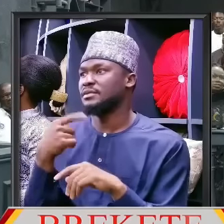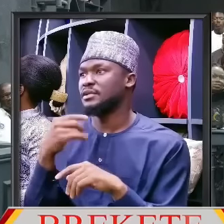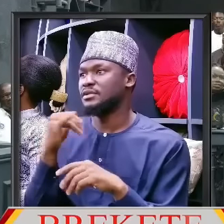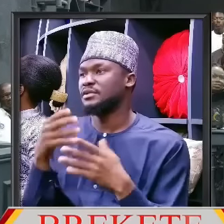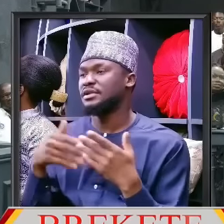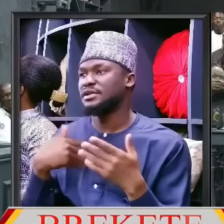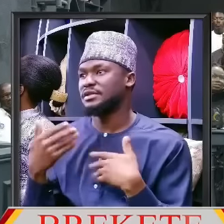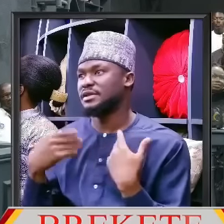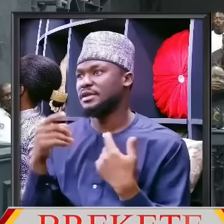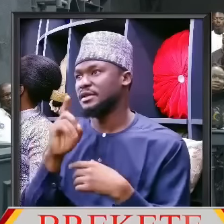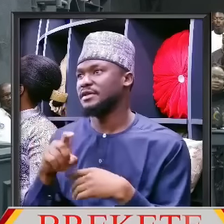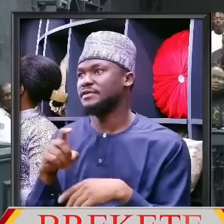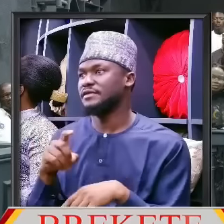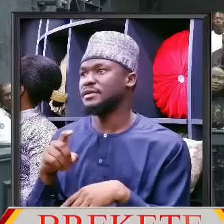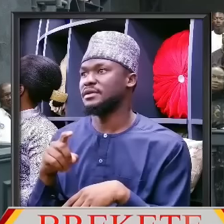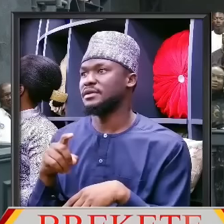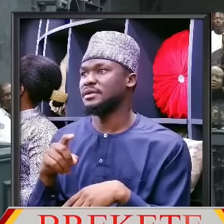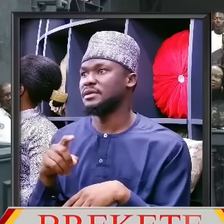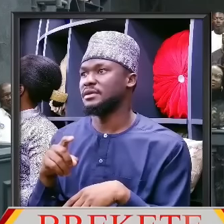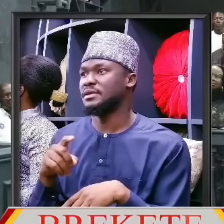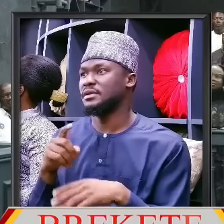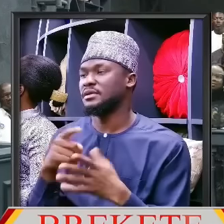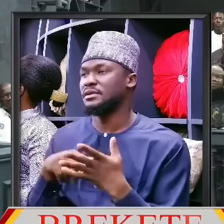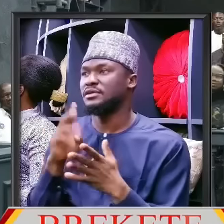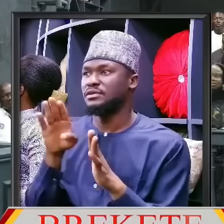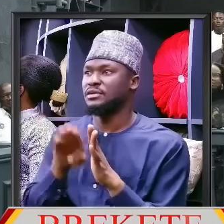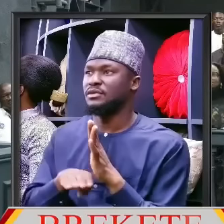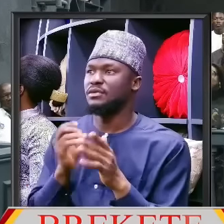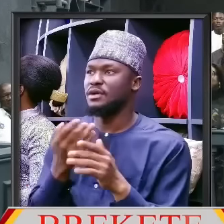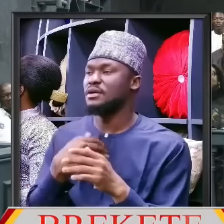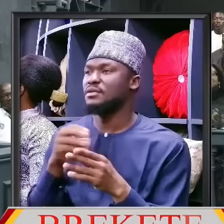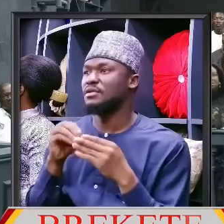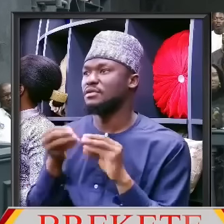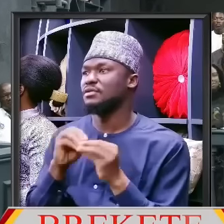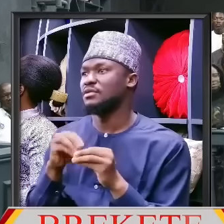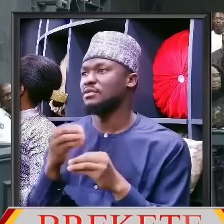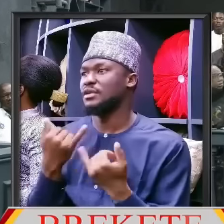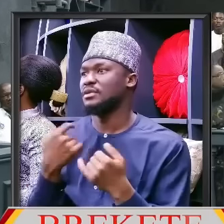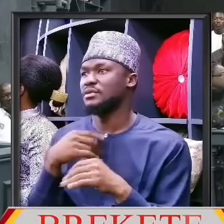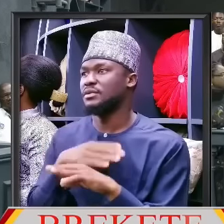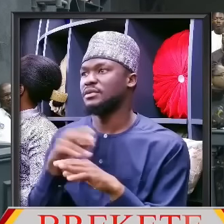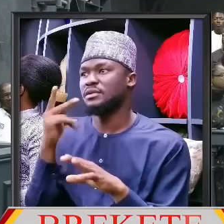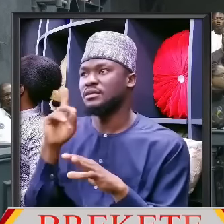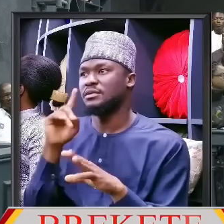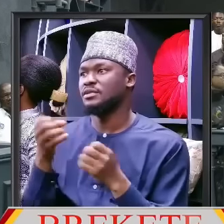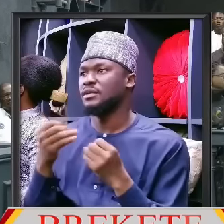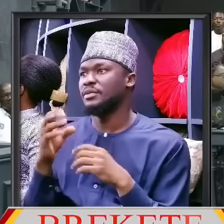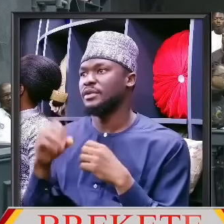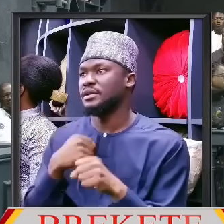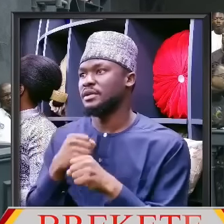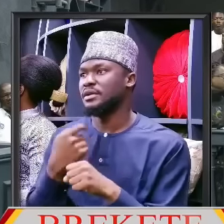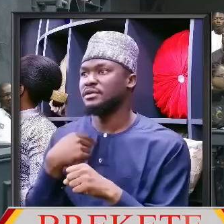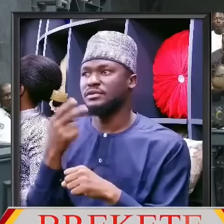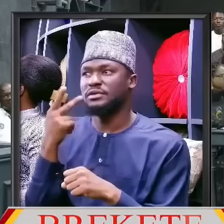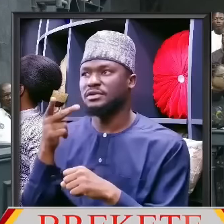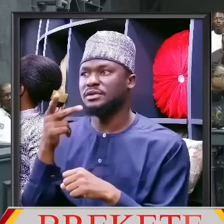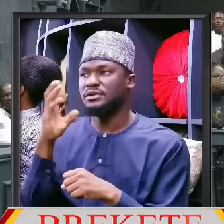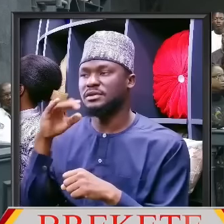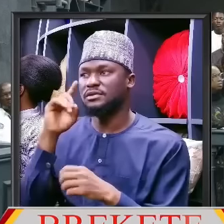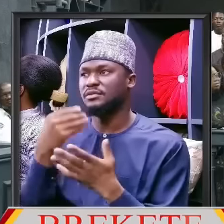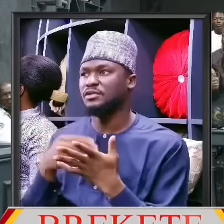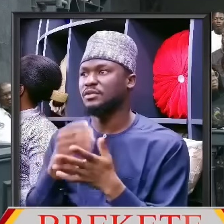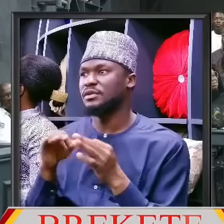happy because that one don't reduce our population. Now, we never feel admit for how many years, would they lose students, would they lose money? If many